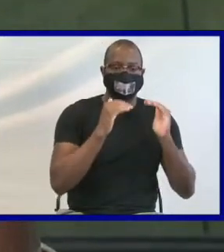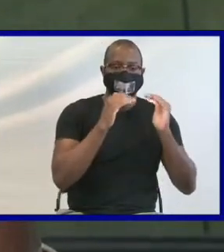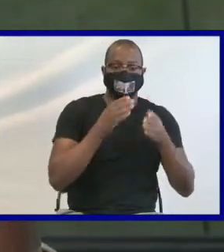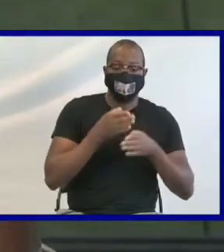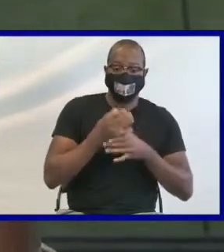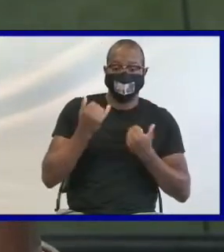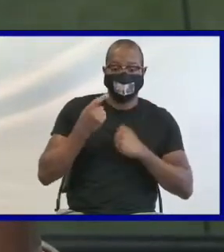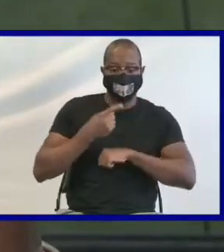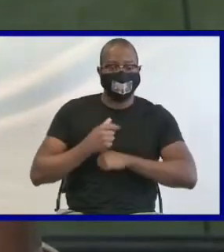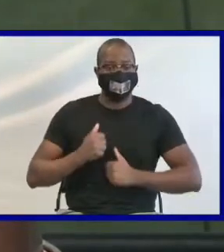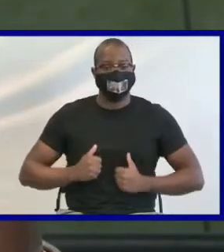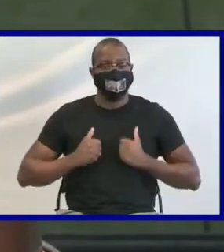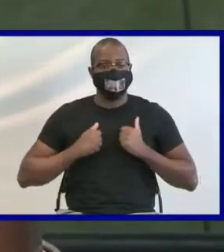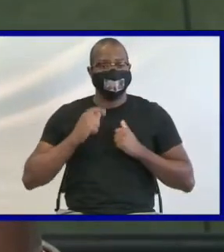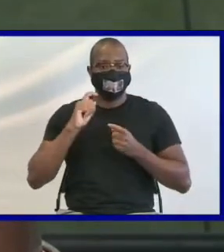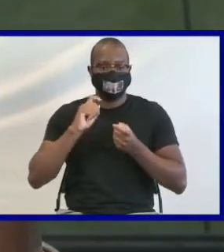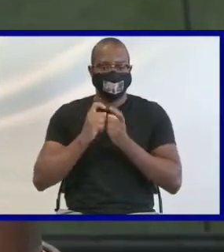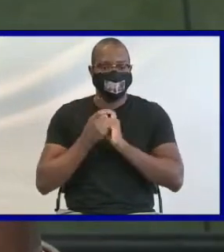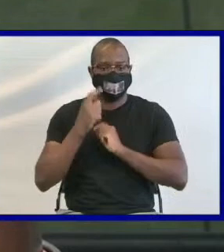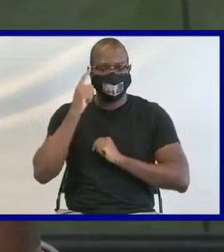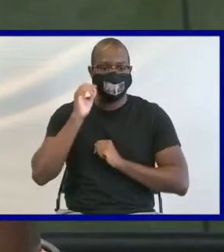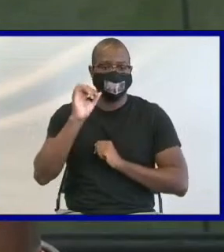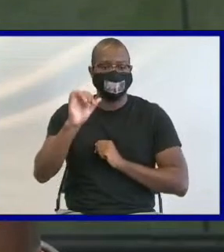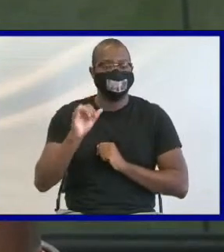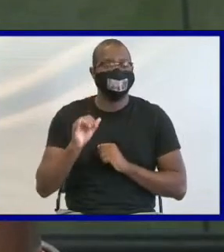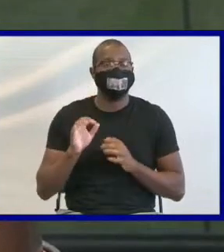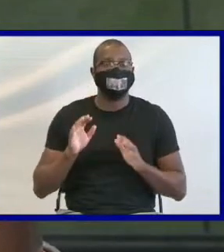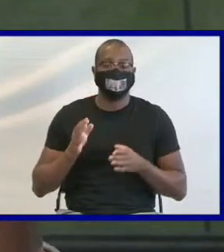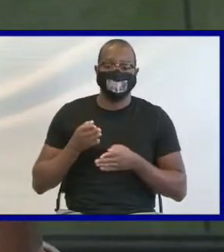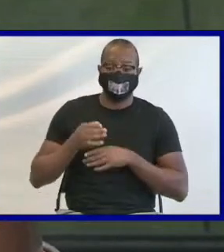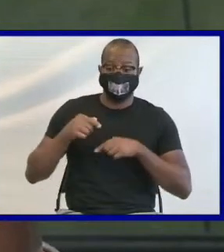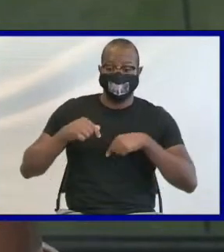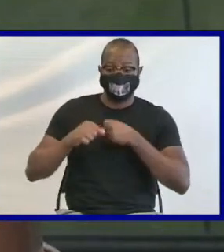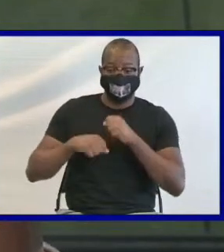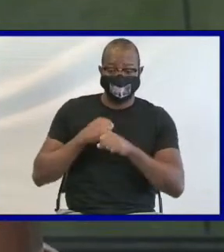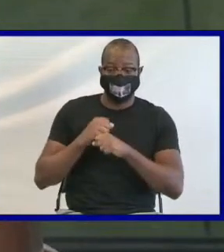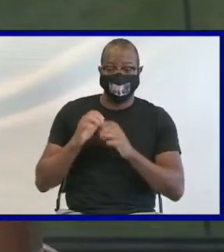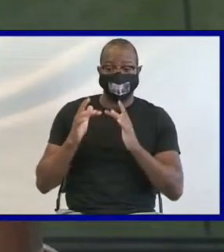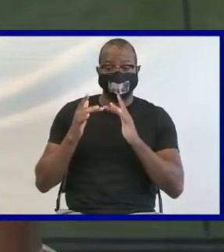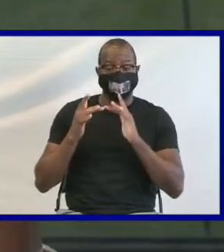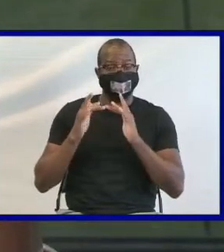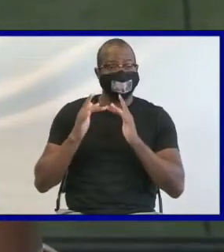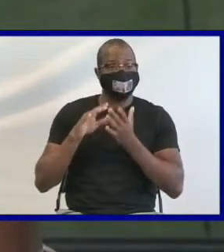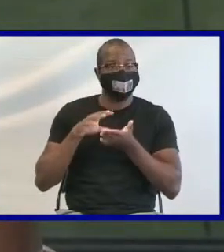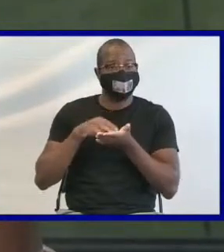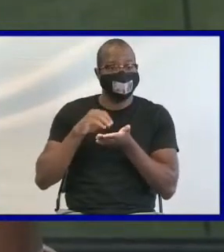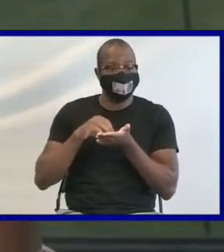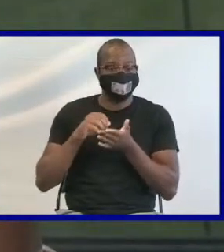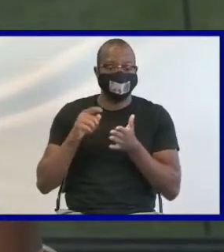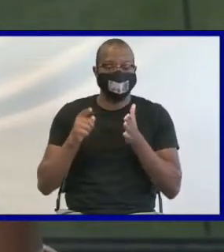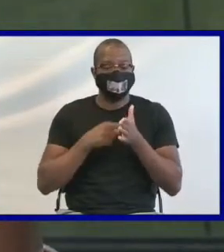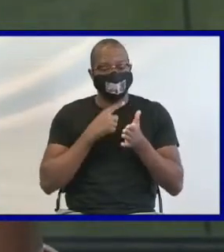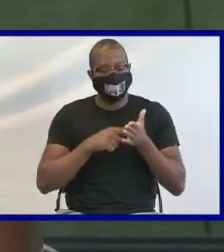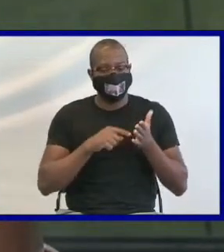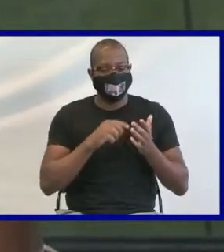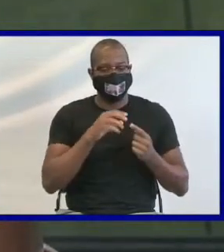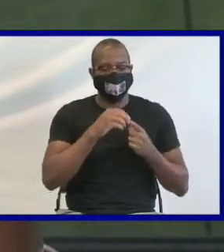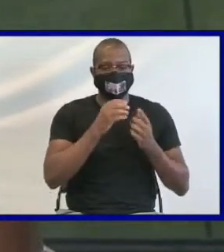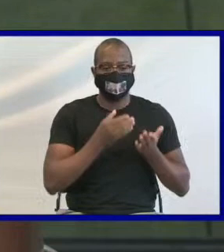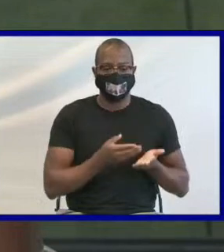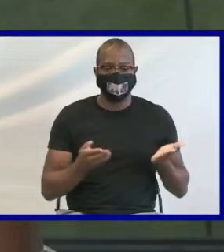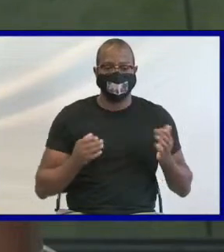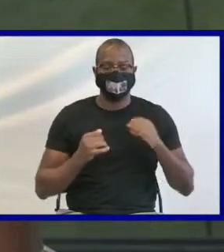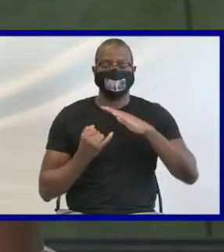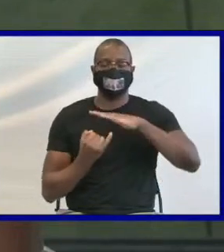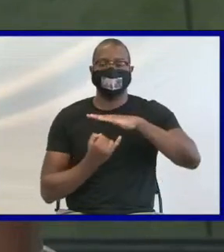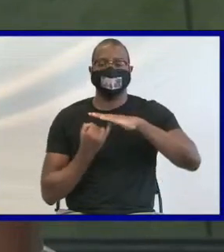forever changed. However, after this past year of online learning, canceled special events, and quarantining,